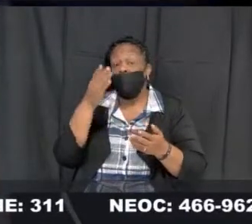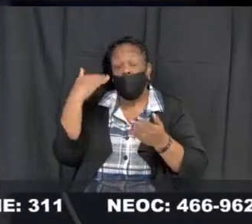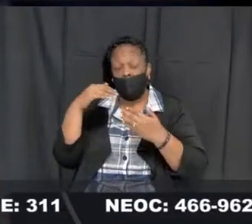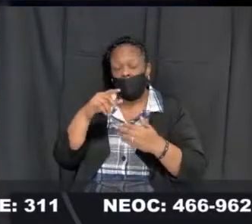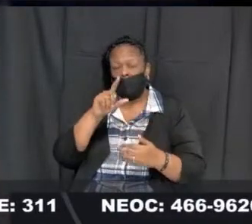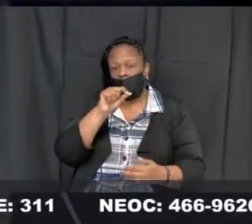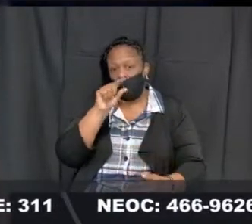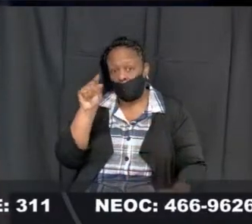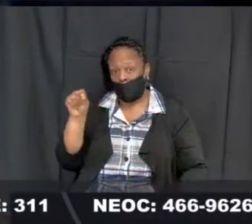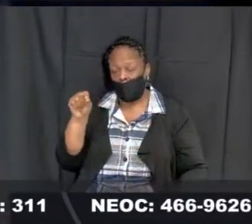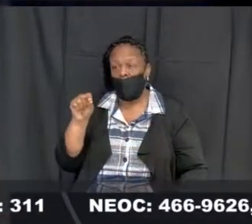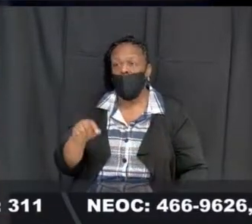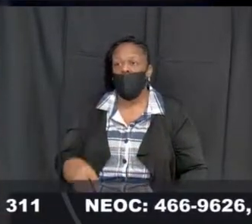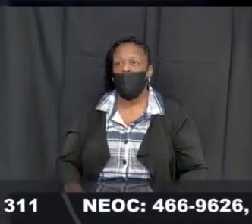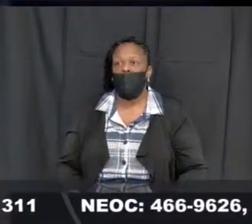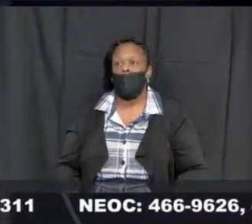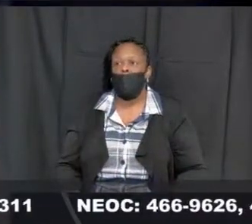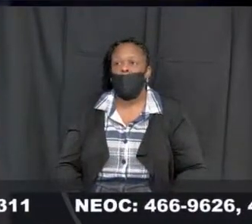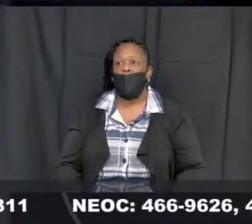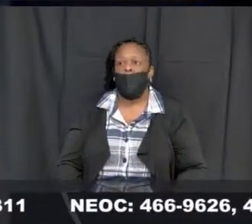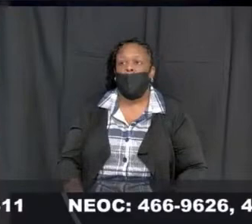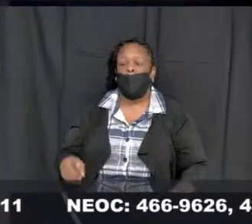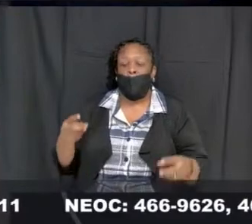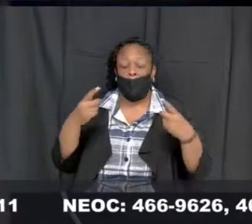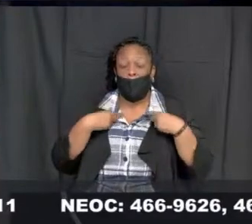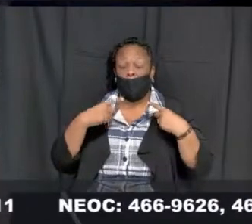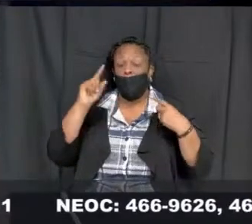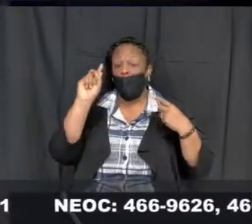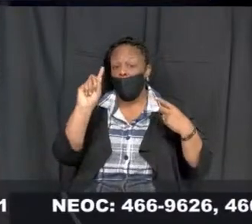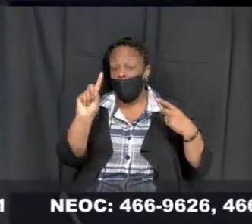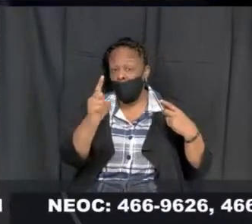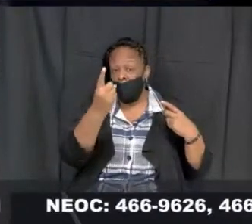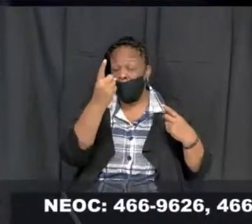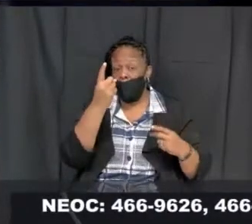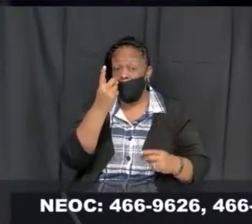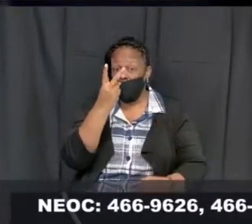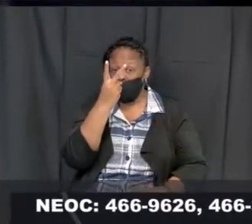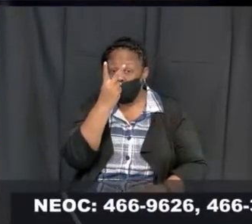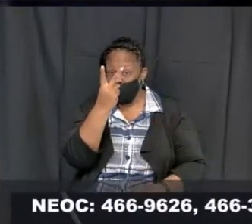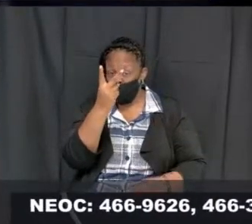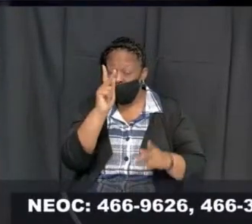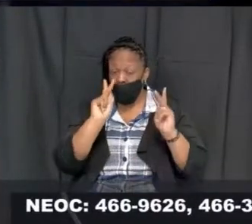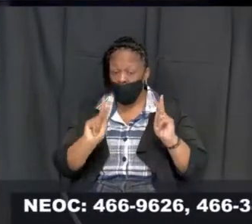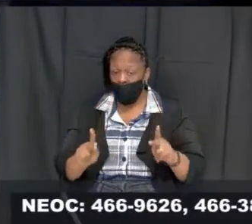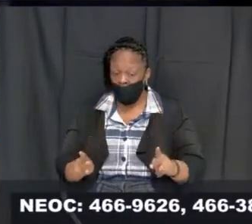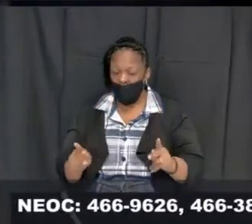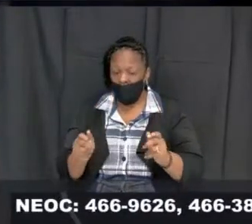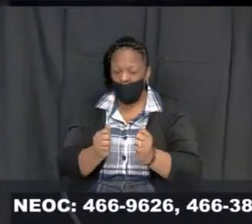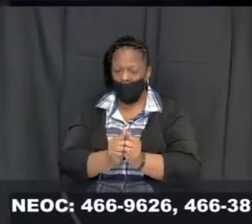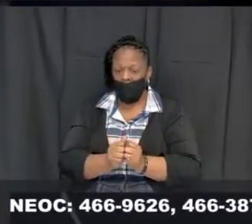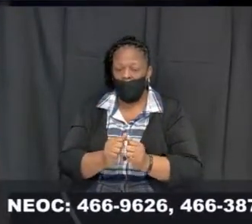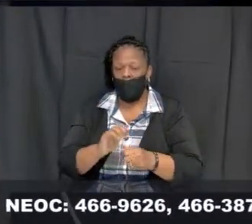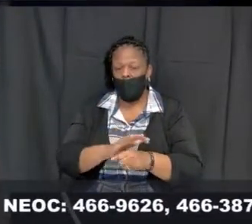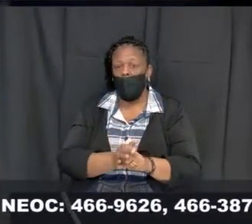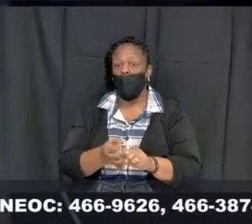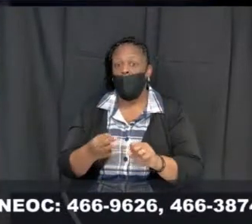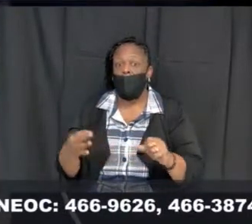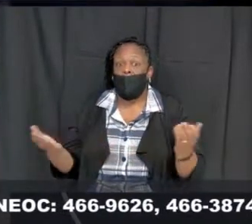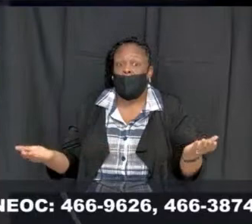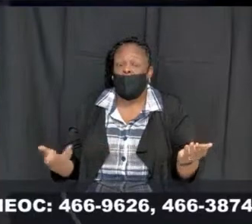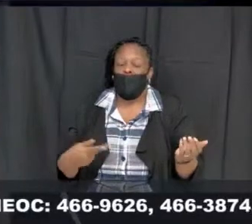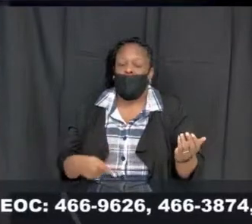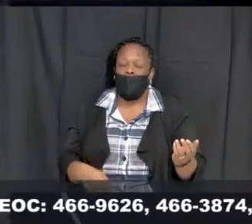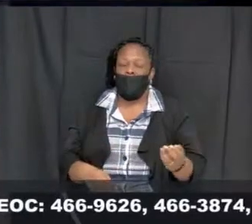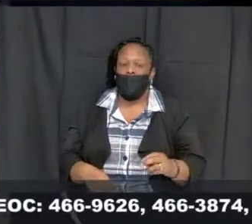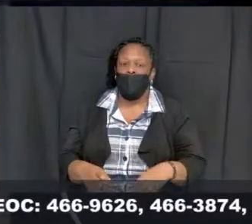have detected our first 2 confirmed cases of COVID-19 on St. Kitts and